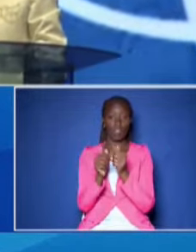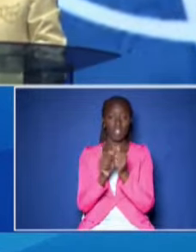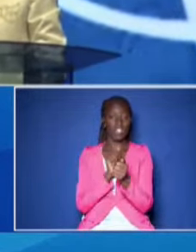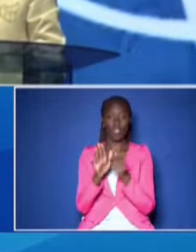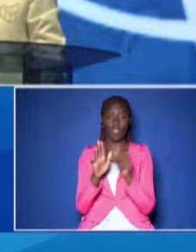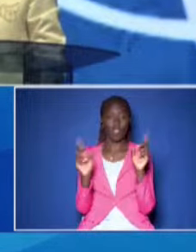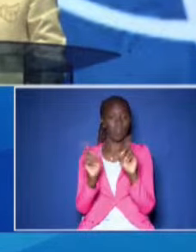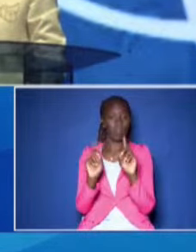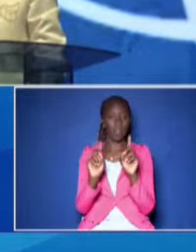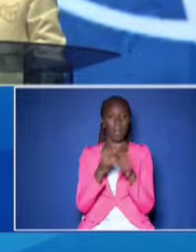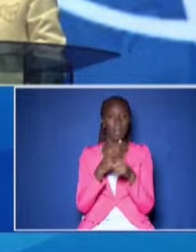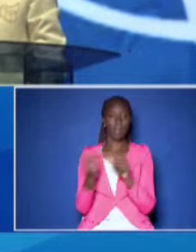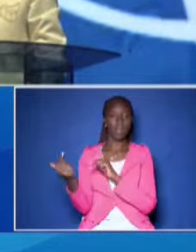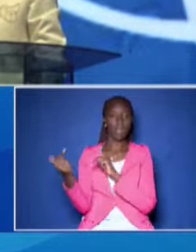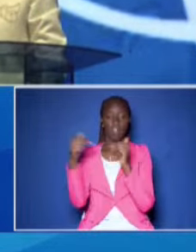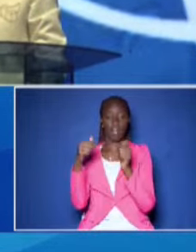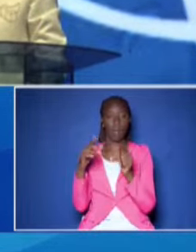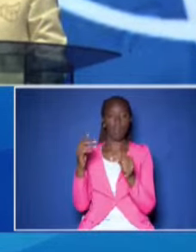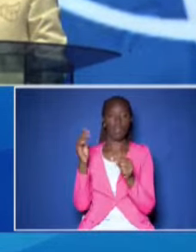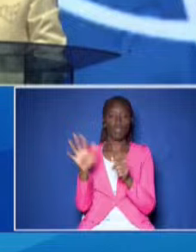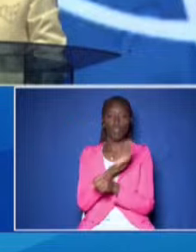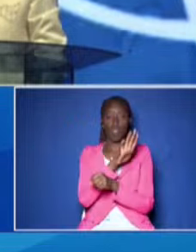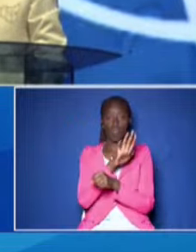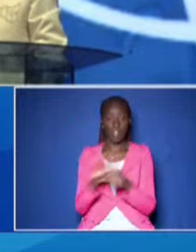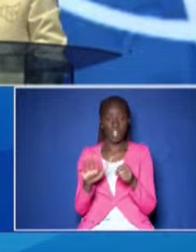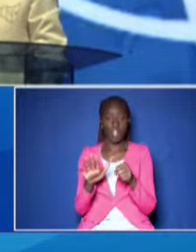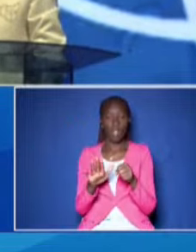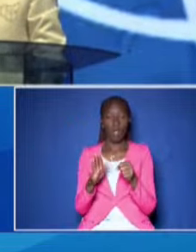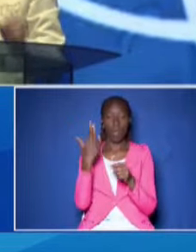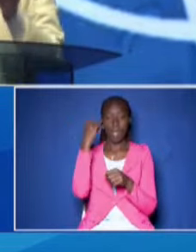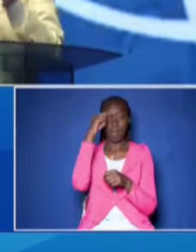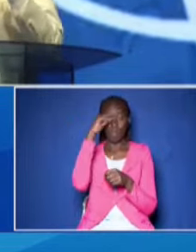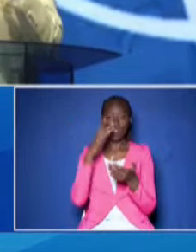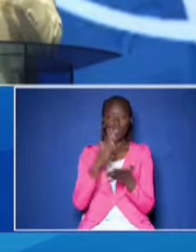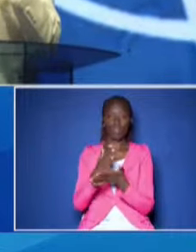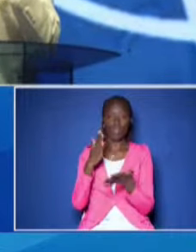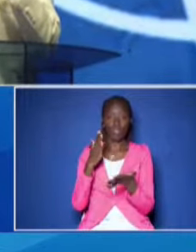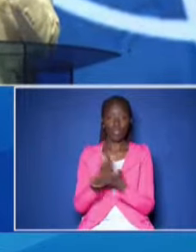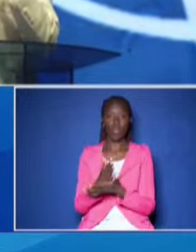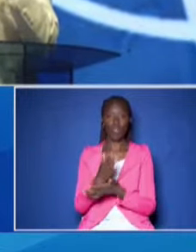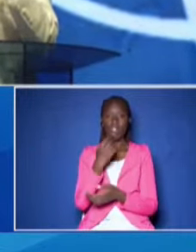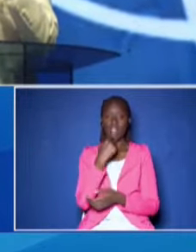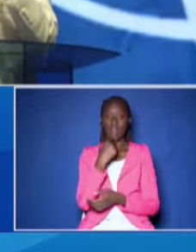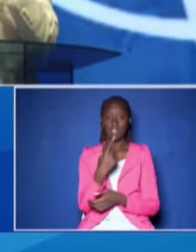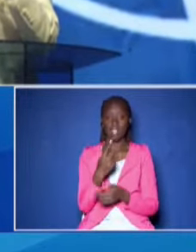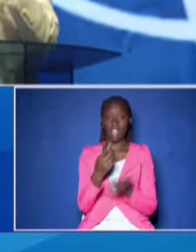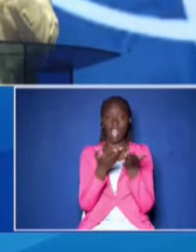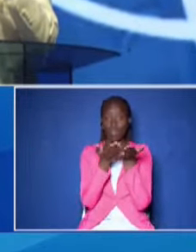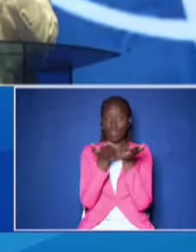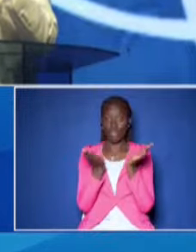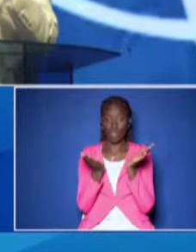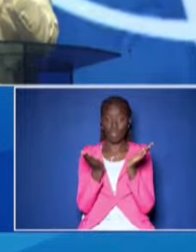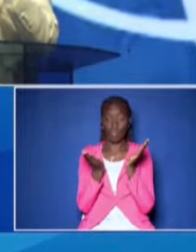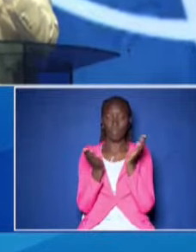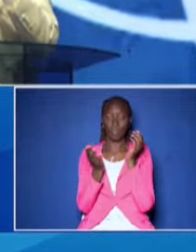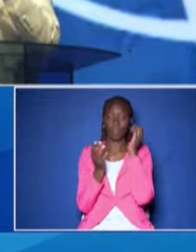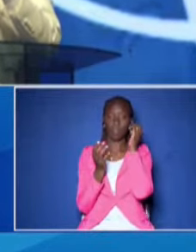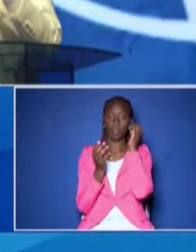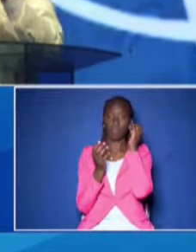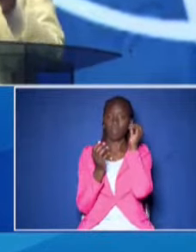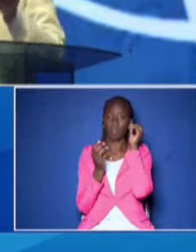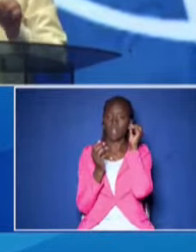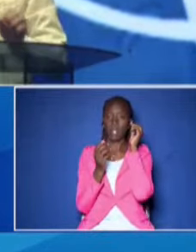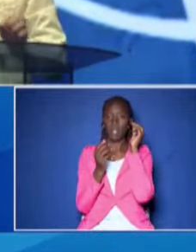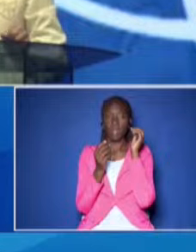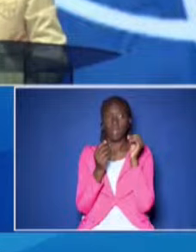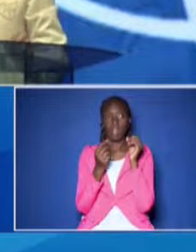to fulfill for verily I say unto you the truth I say unto you he said Till